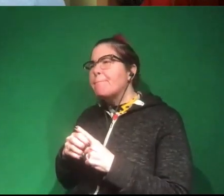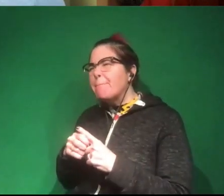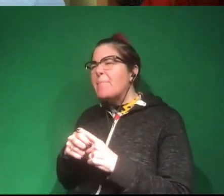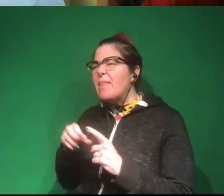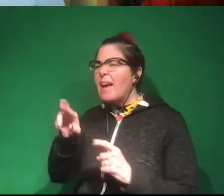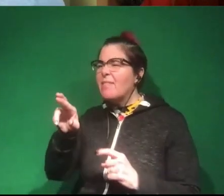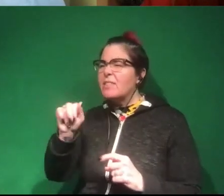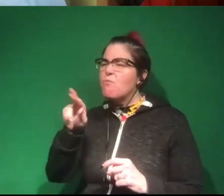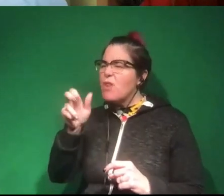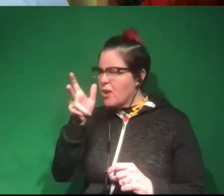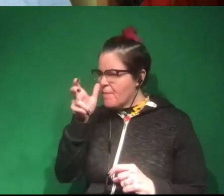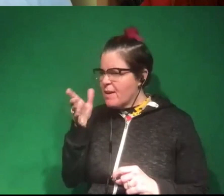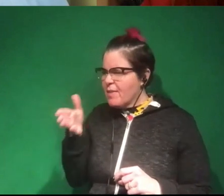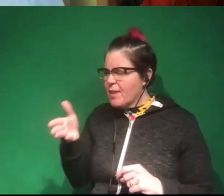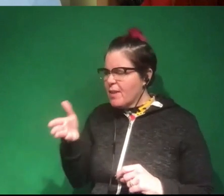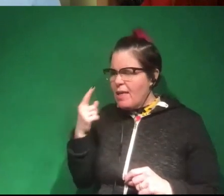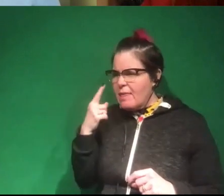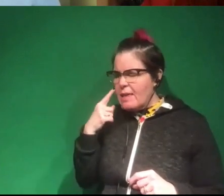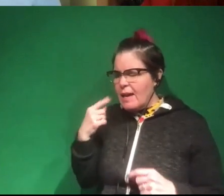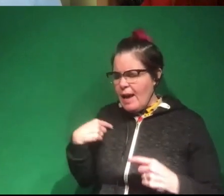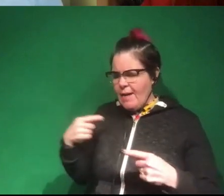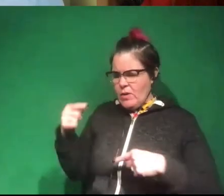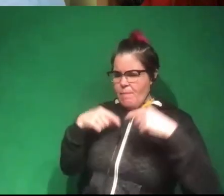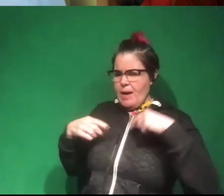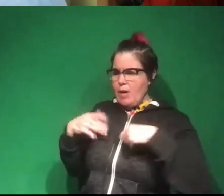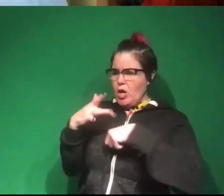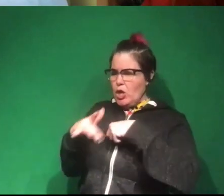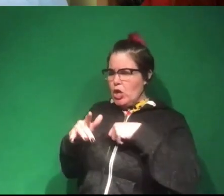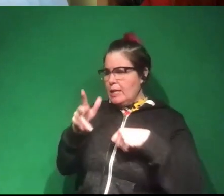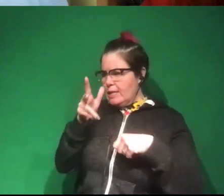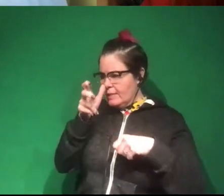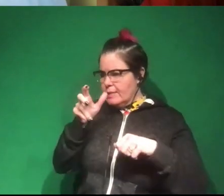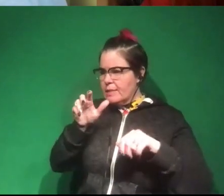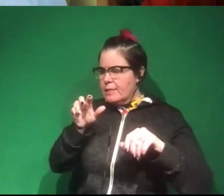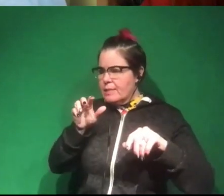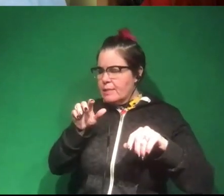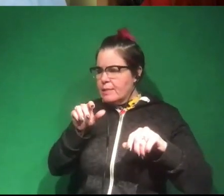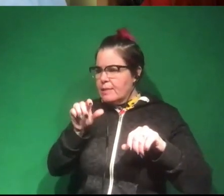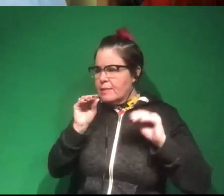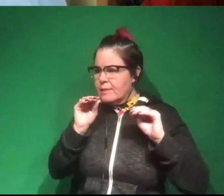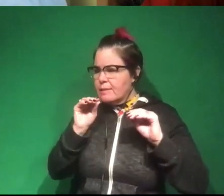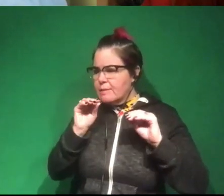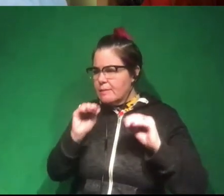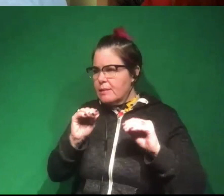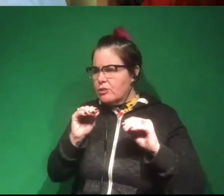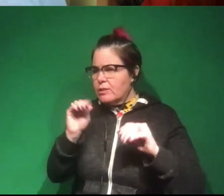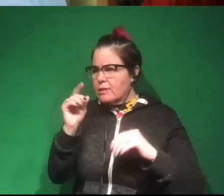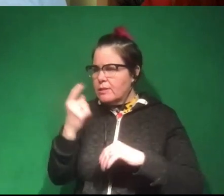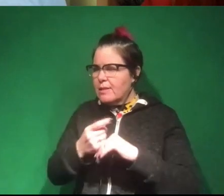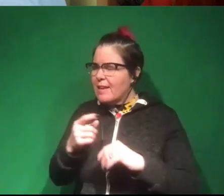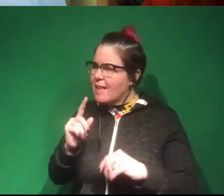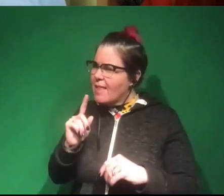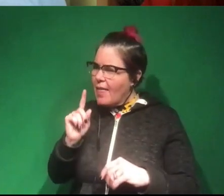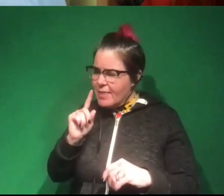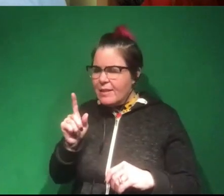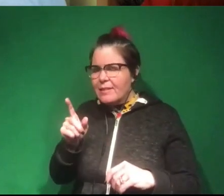rare insect. I think this is taking me back to my early entomology teaching days. I think there is, but it's